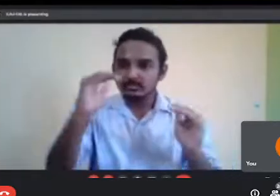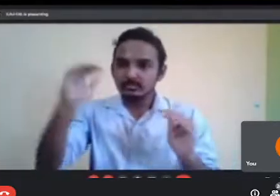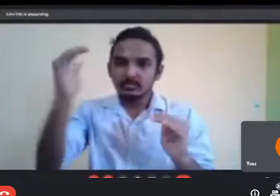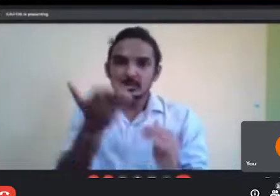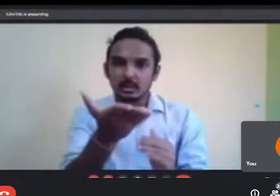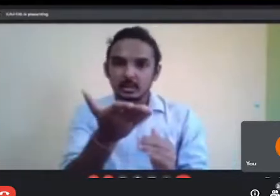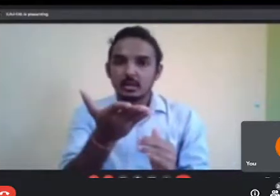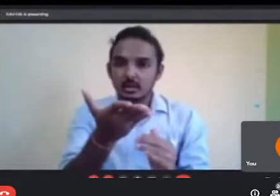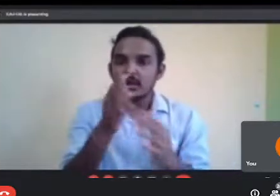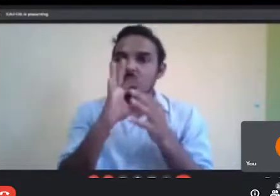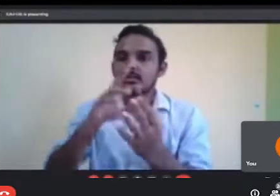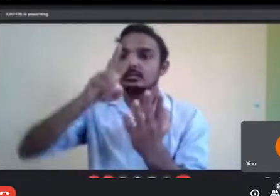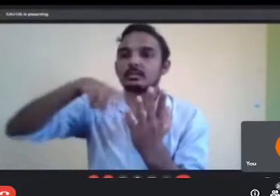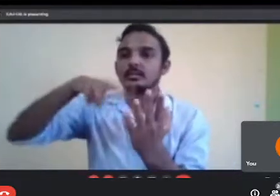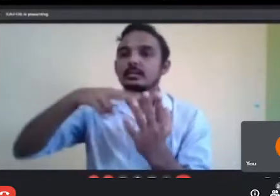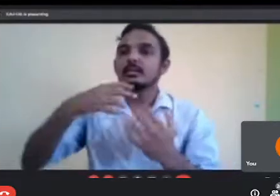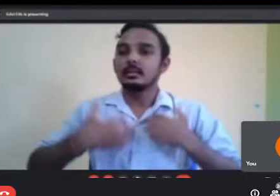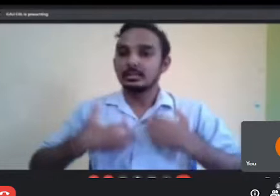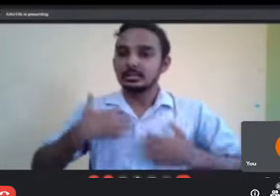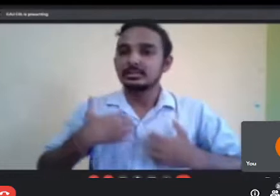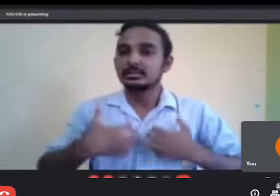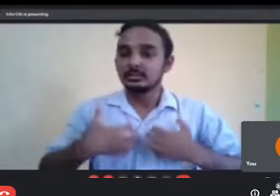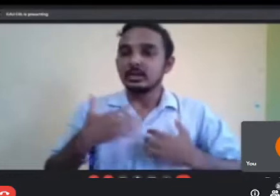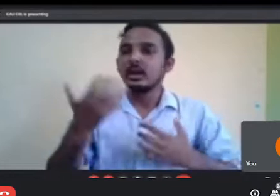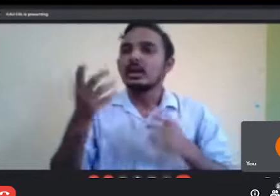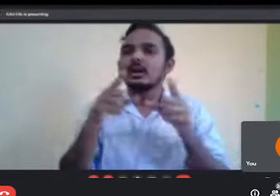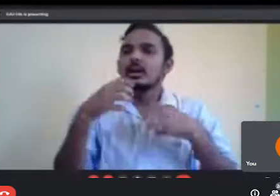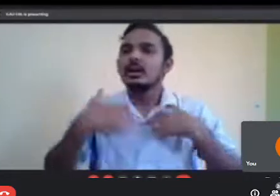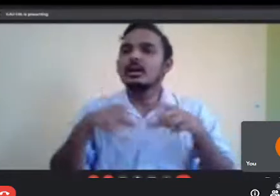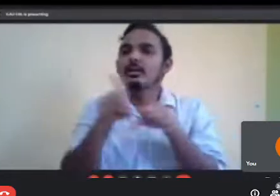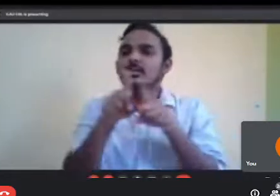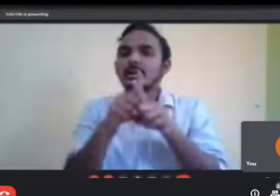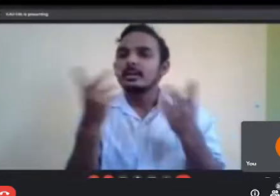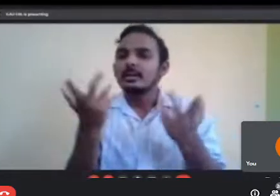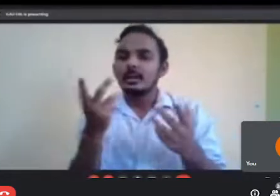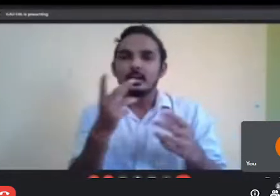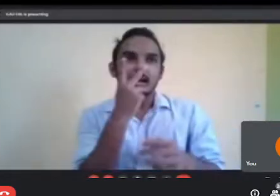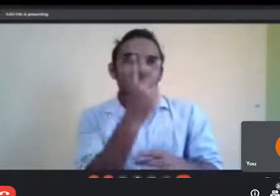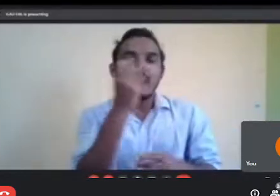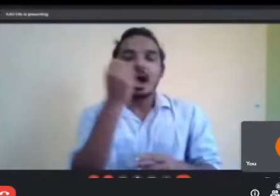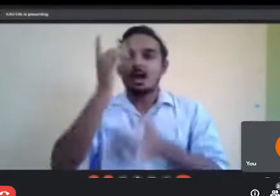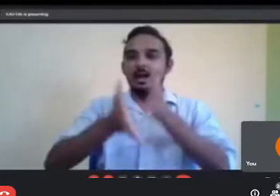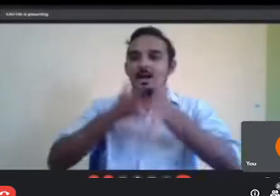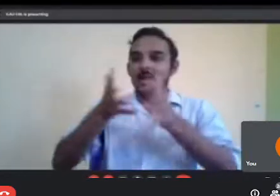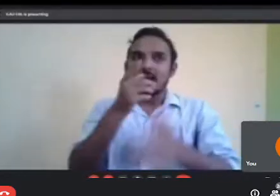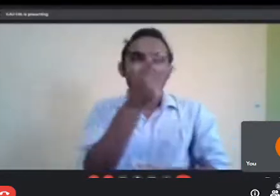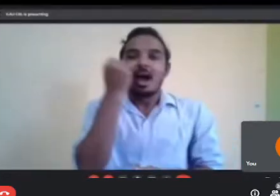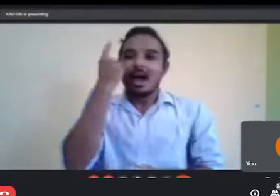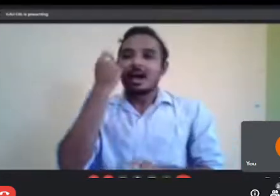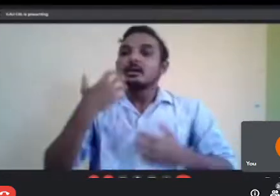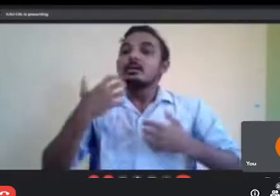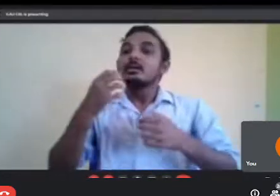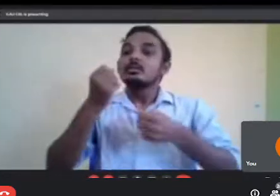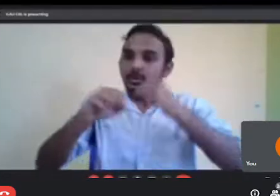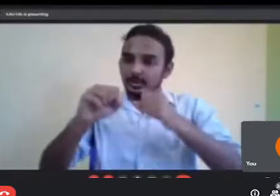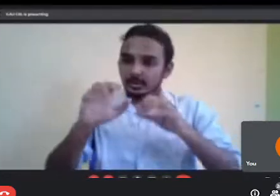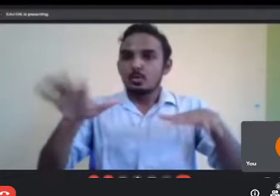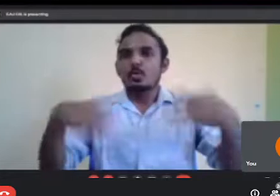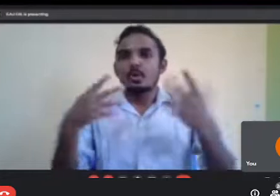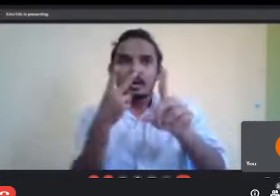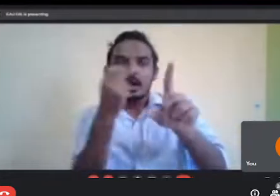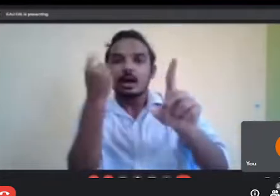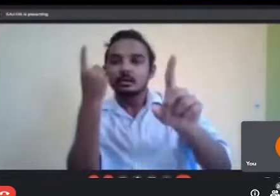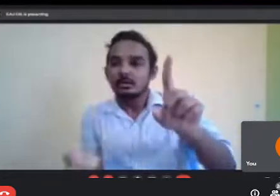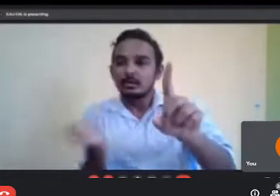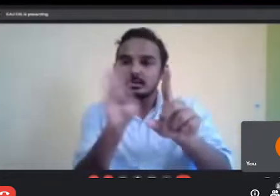in all the tests, in the pre, post, as well as the second post. Because once the children started understanding